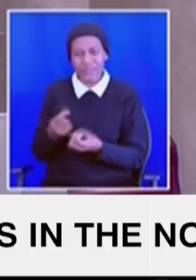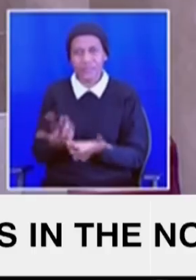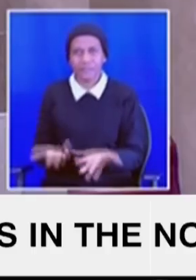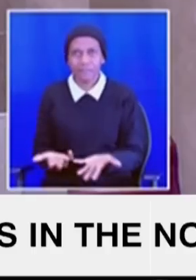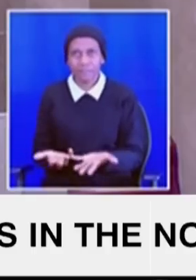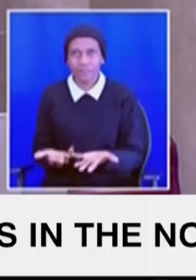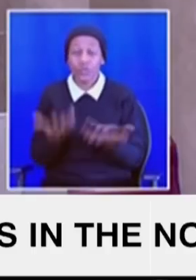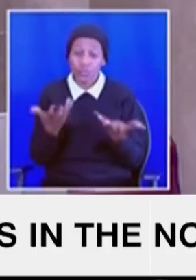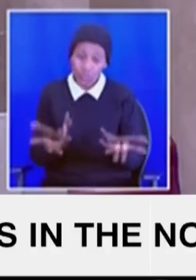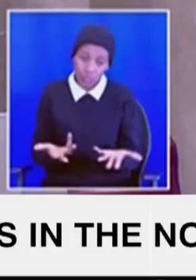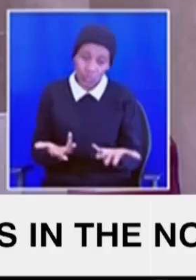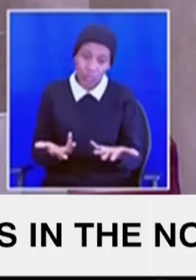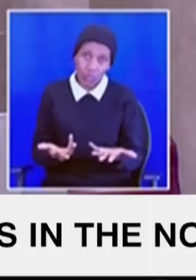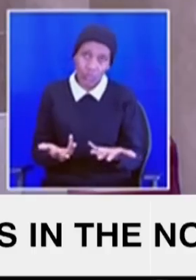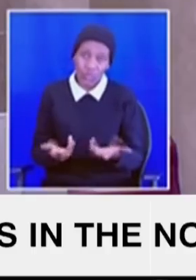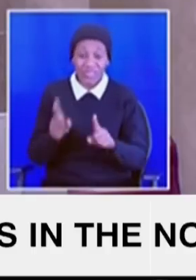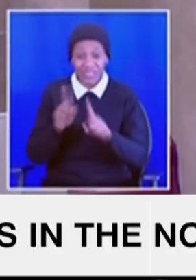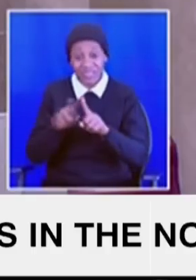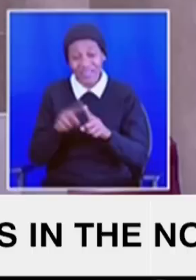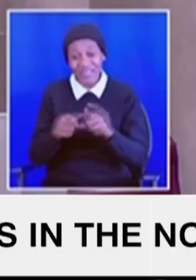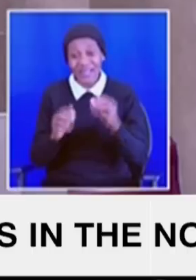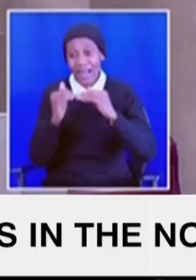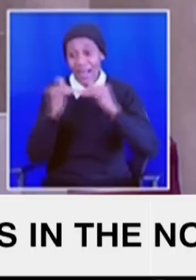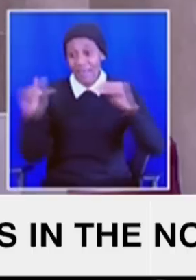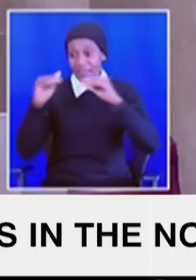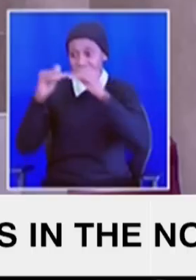lesser resourced municipalities,